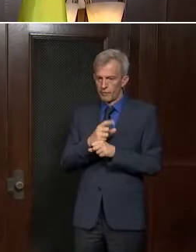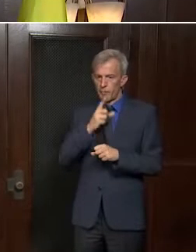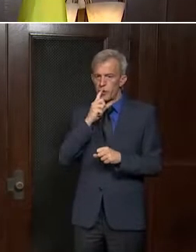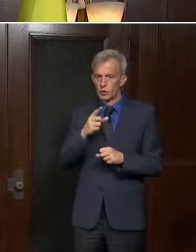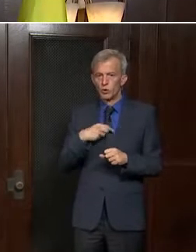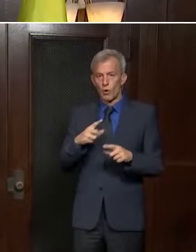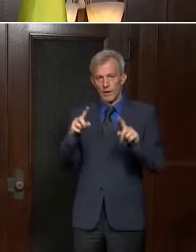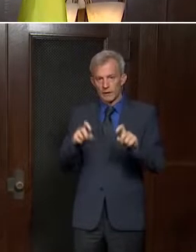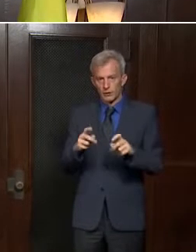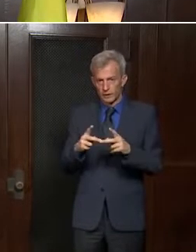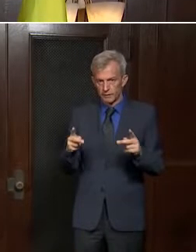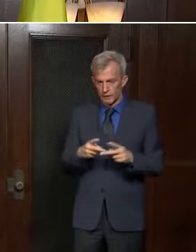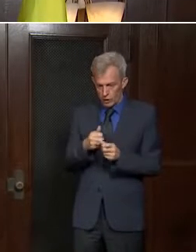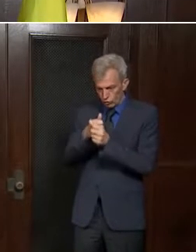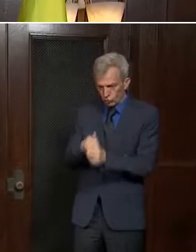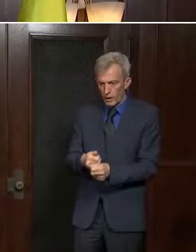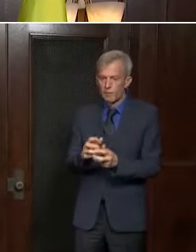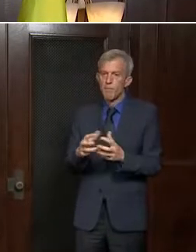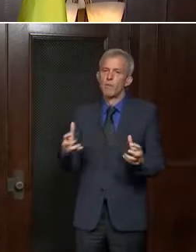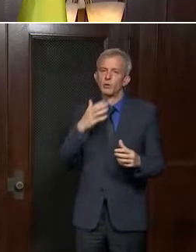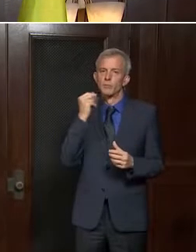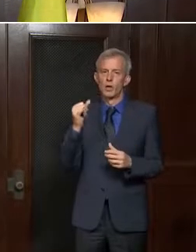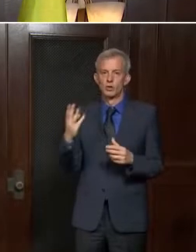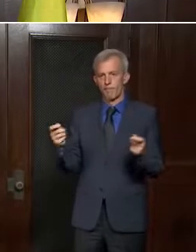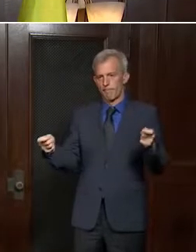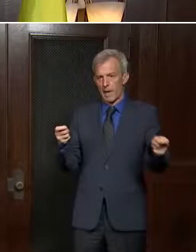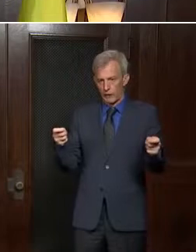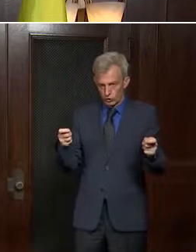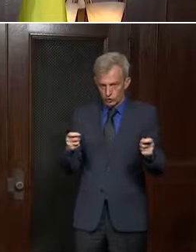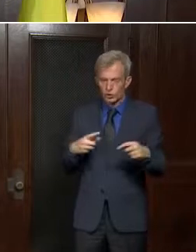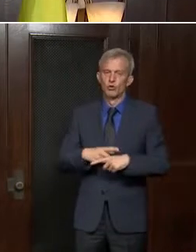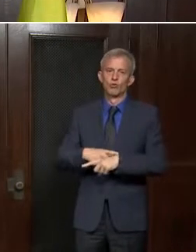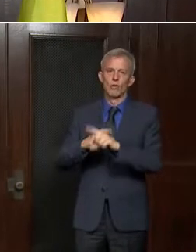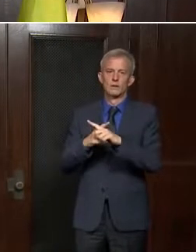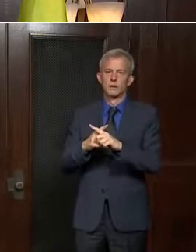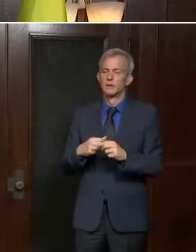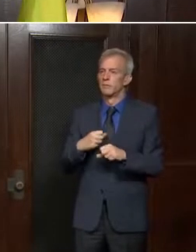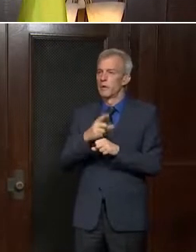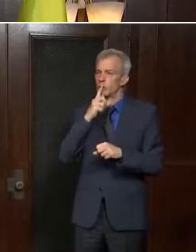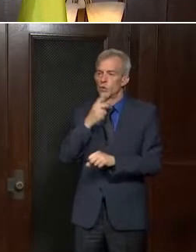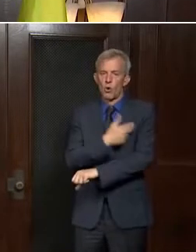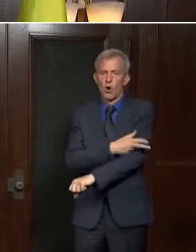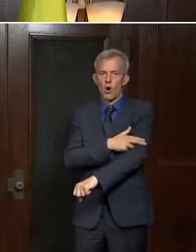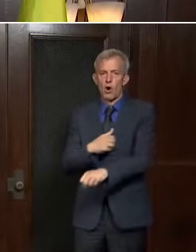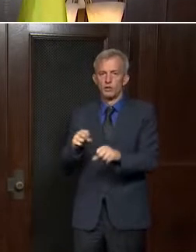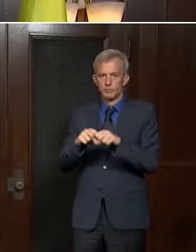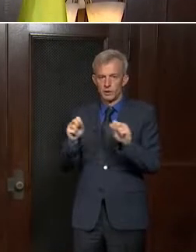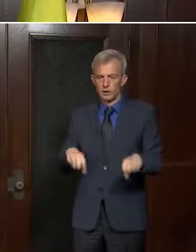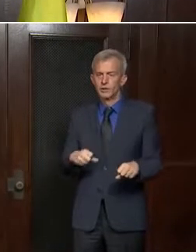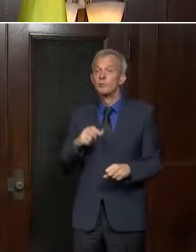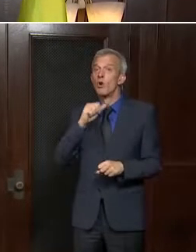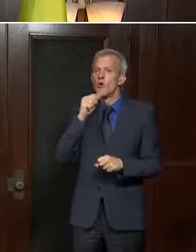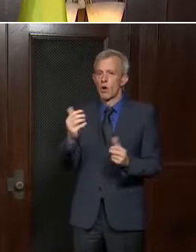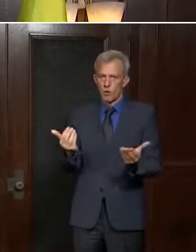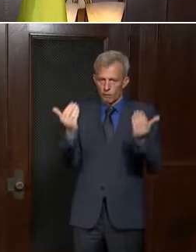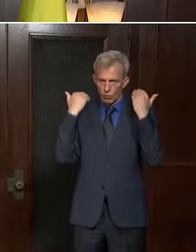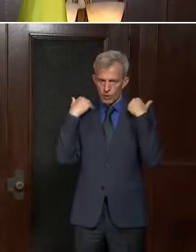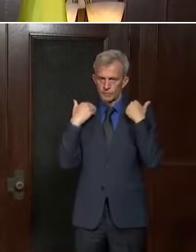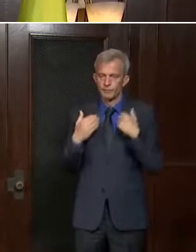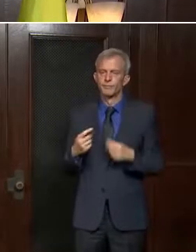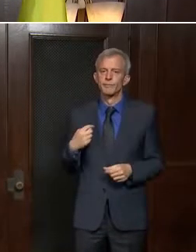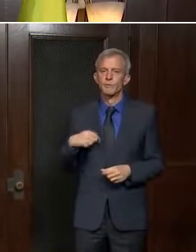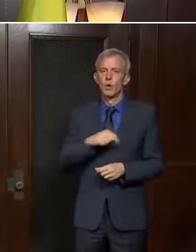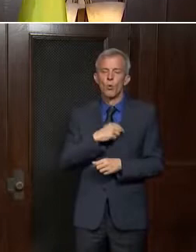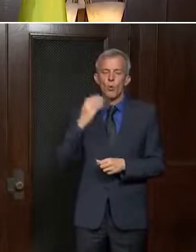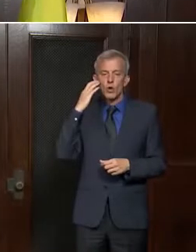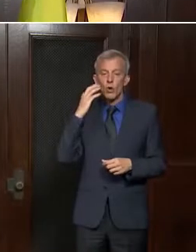done a much better job managing this crisis, making sure their hospital systems are paced and are not overwhelmed. And we know that the